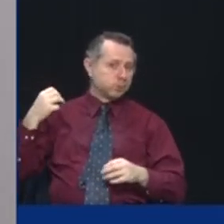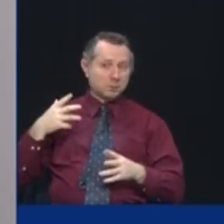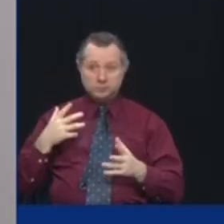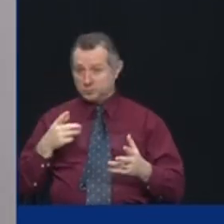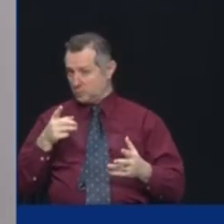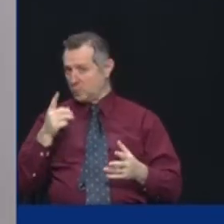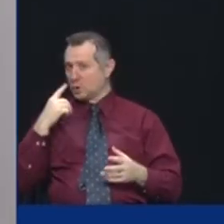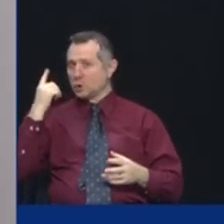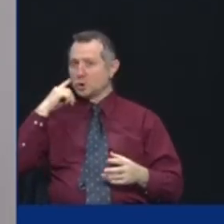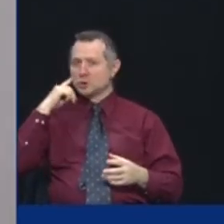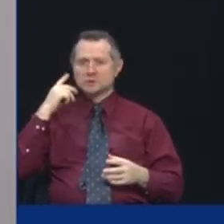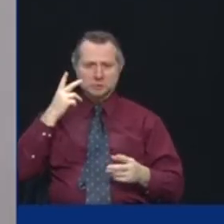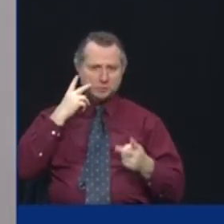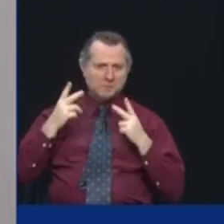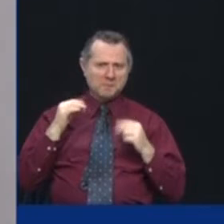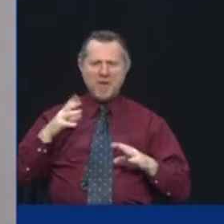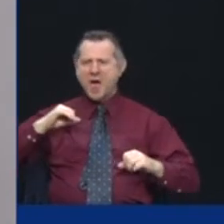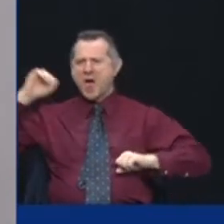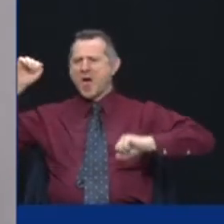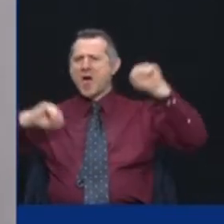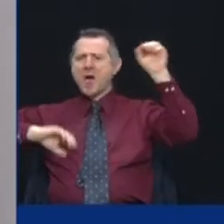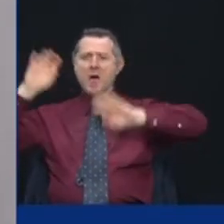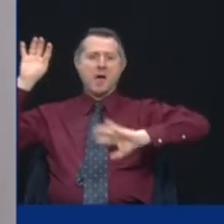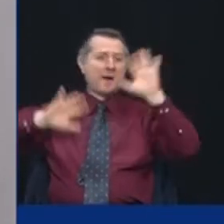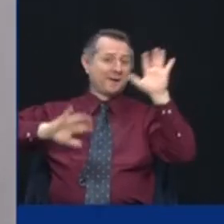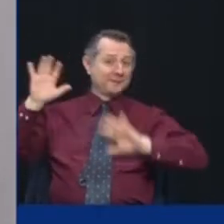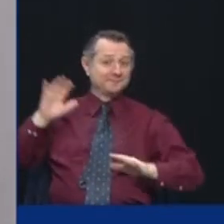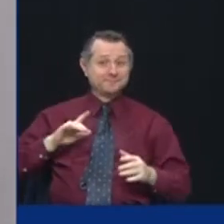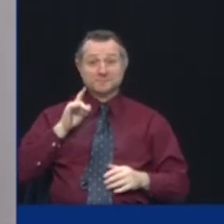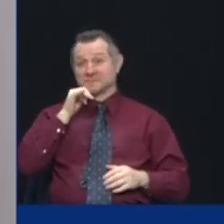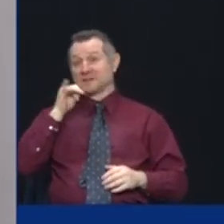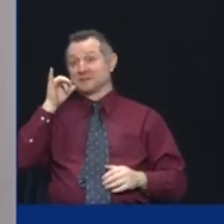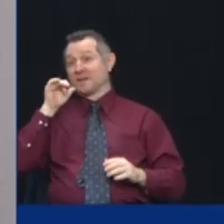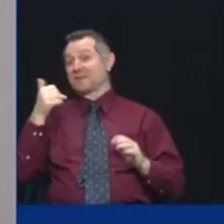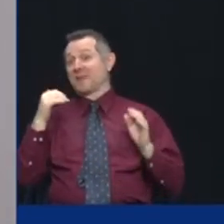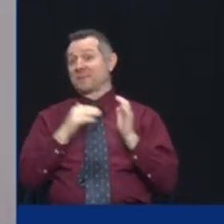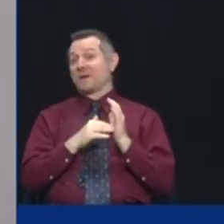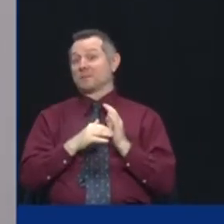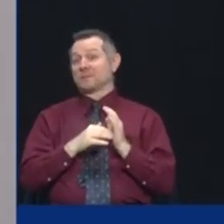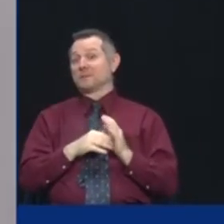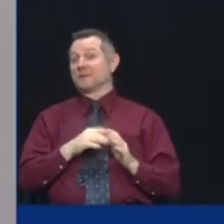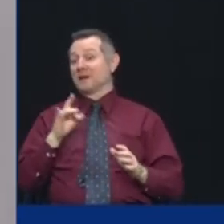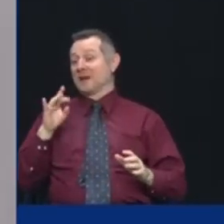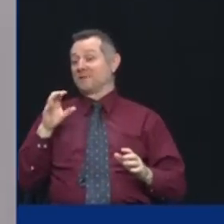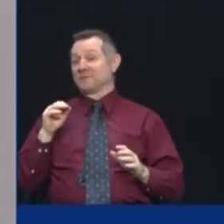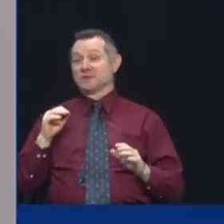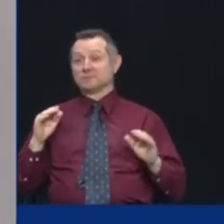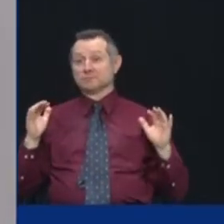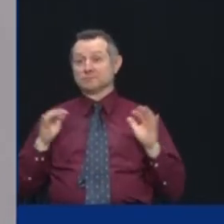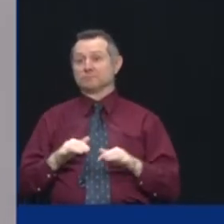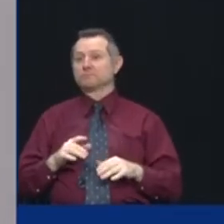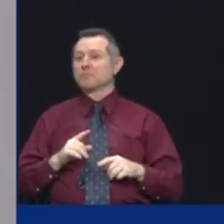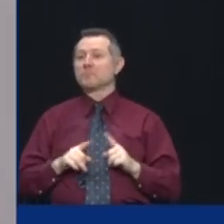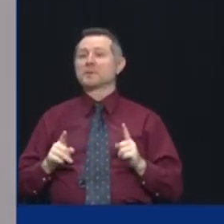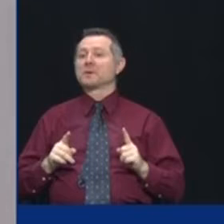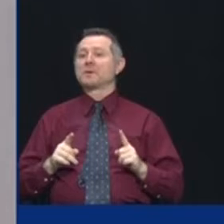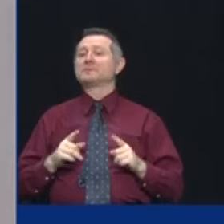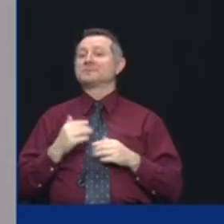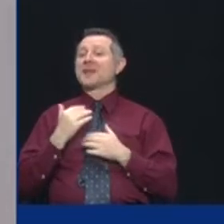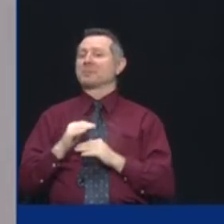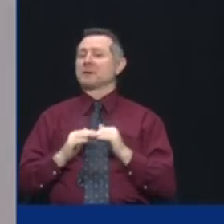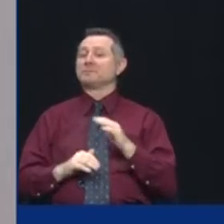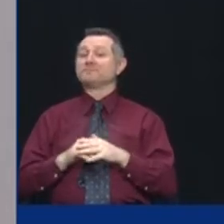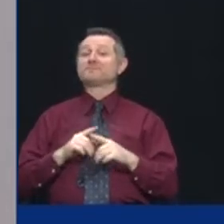clear. We were at capacity 10,850, and the building sounded like there were 50,000 people